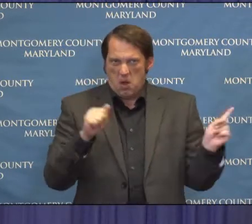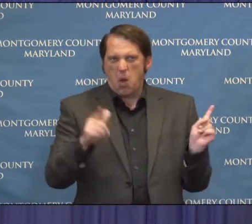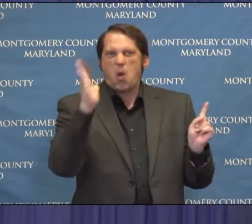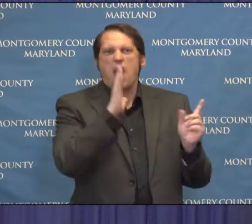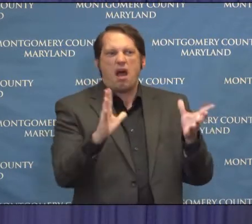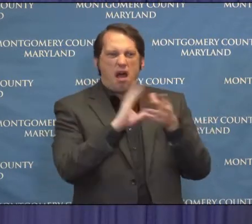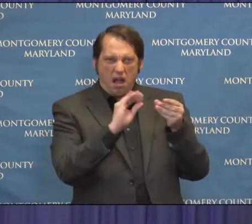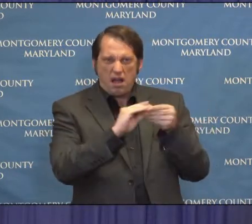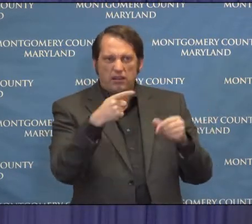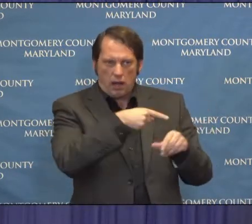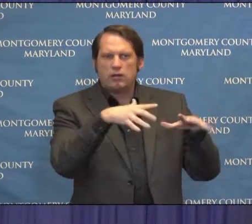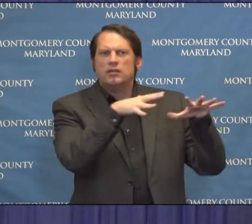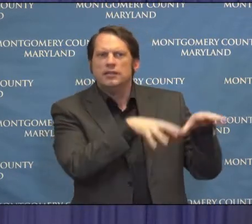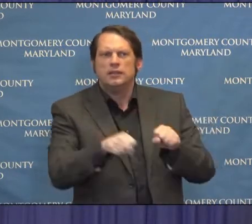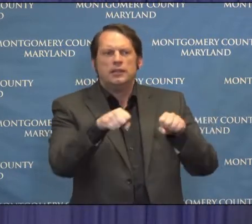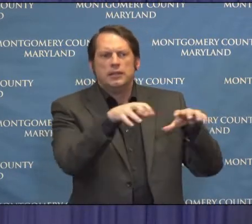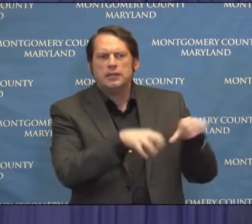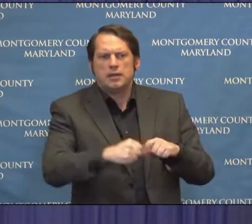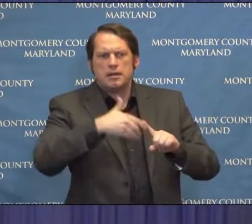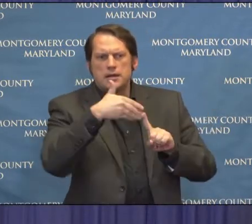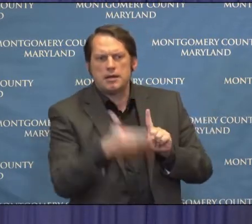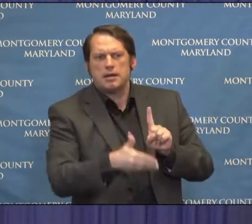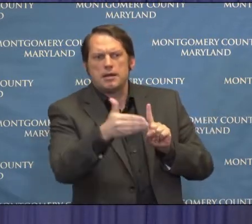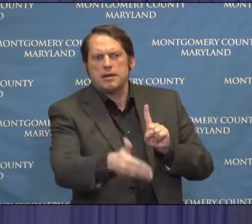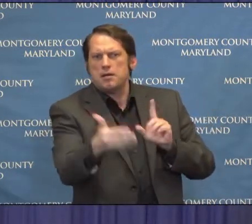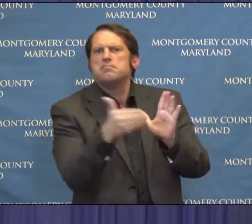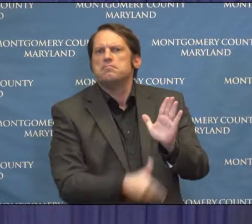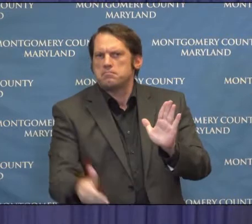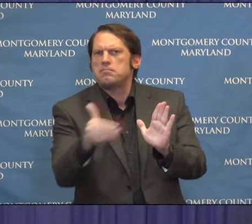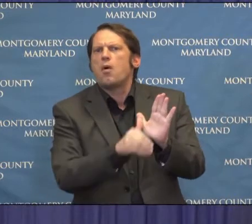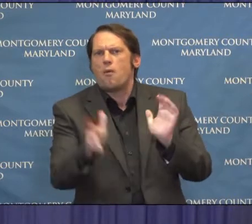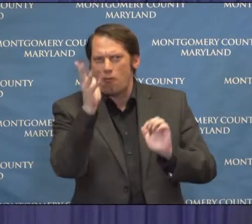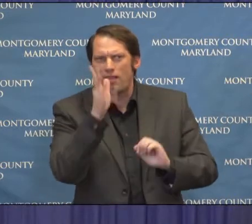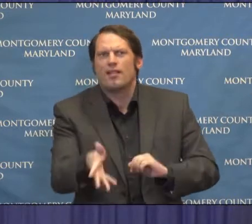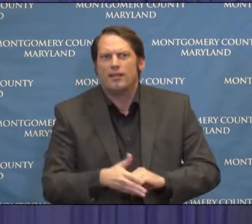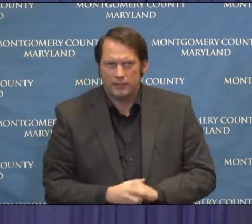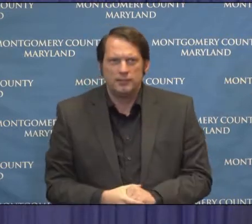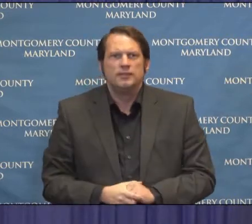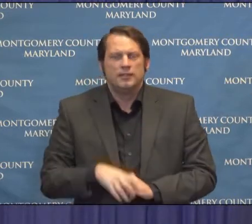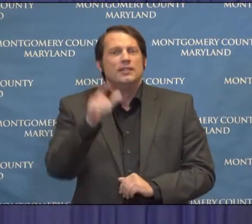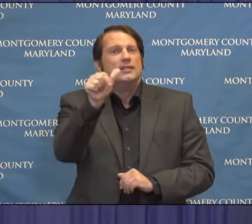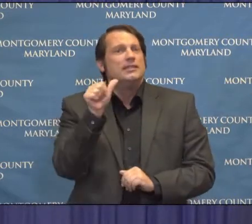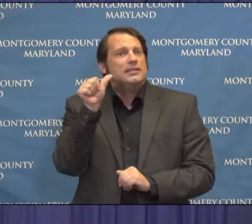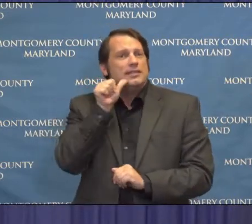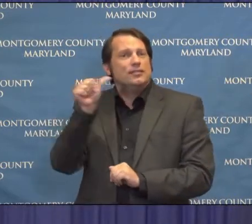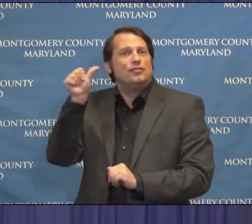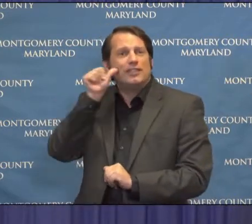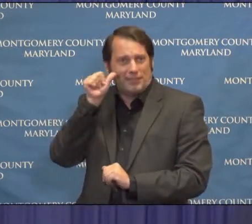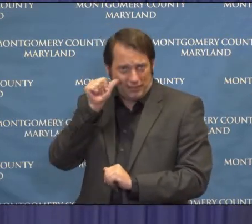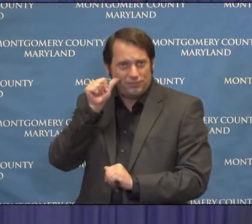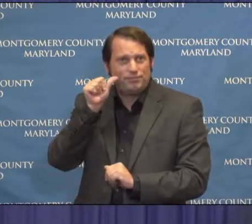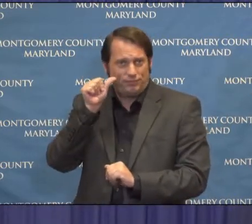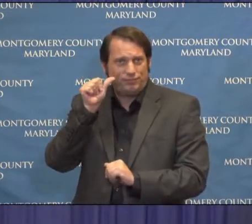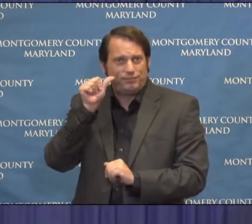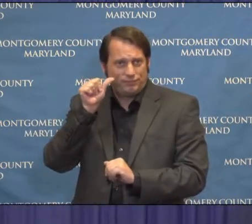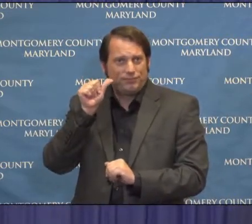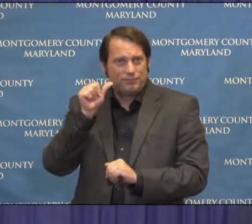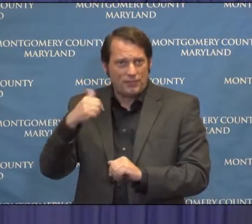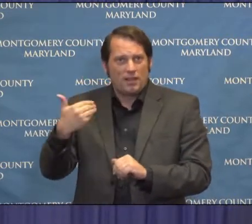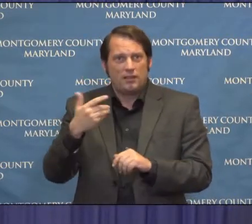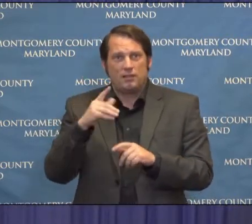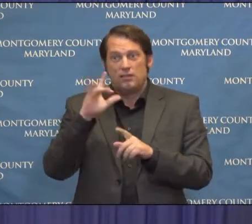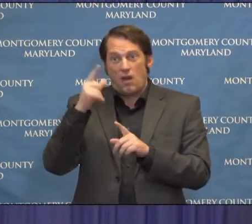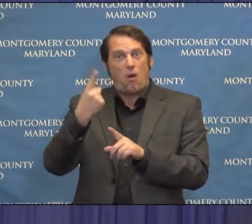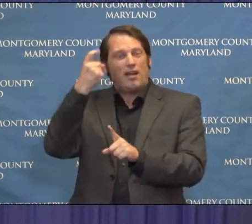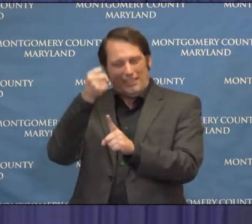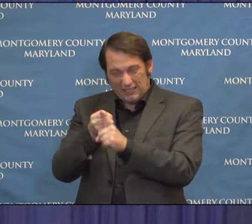that today, or late yesterday, Montgomery County lost its first employee, Michael Miller, who worked at the